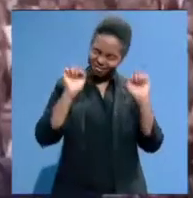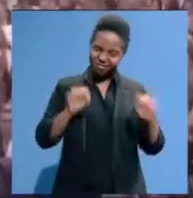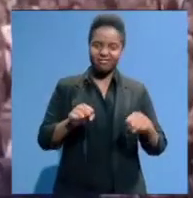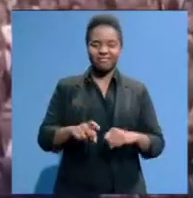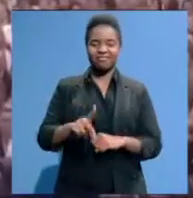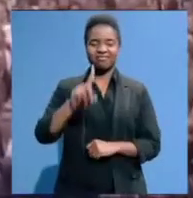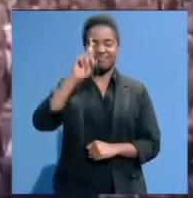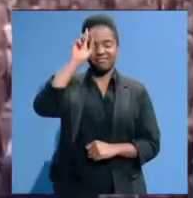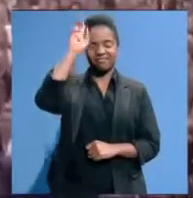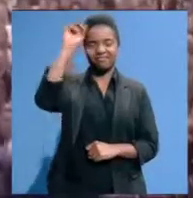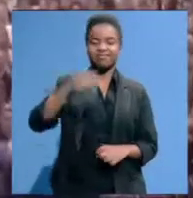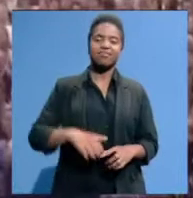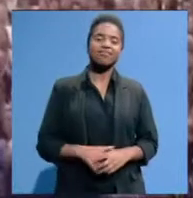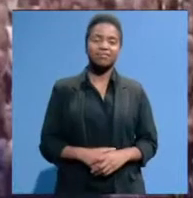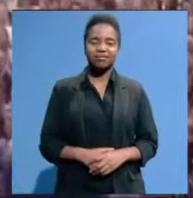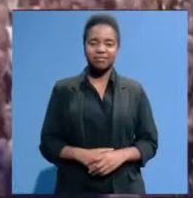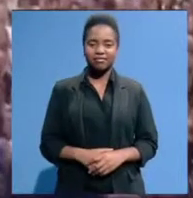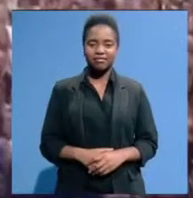call.